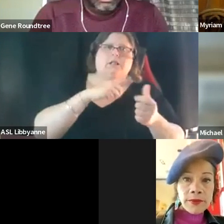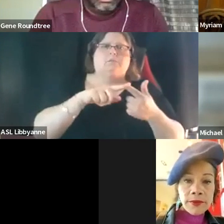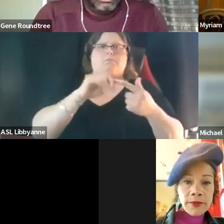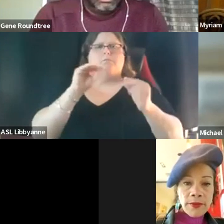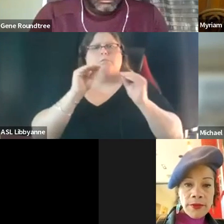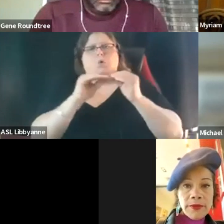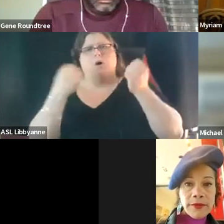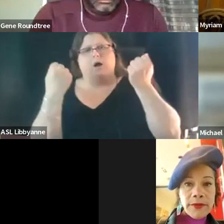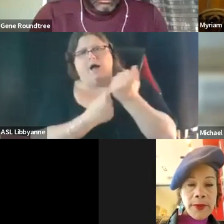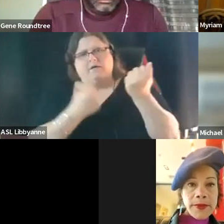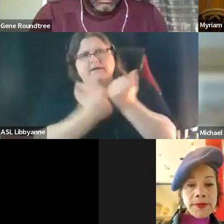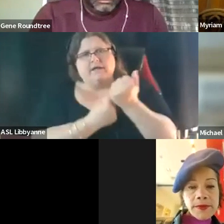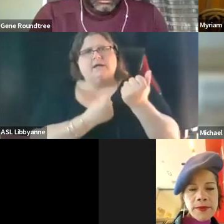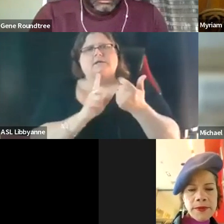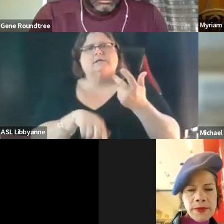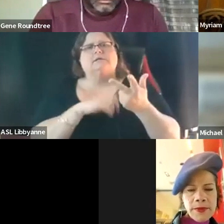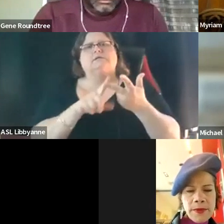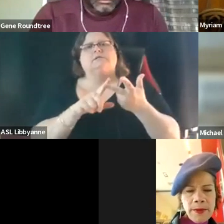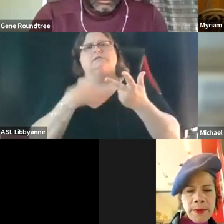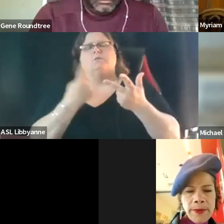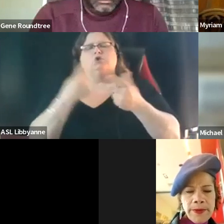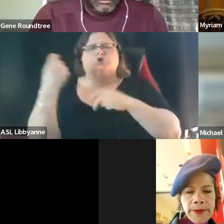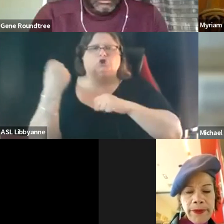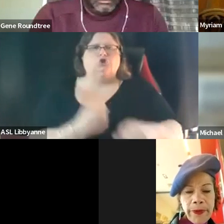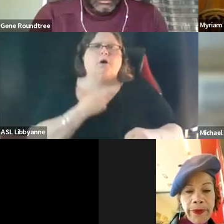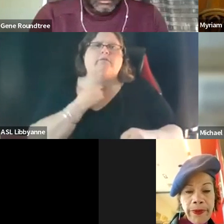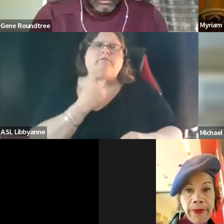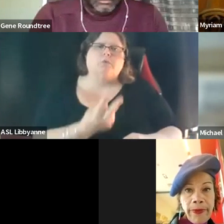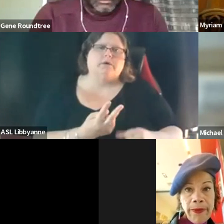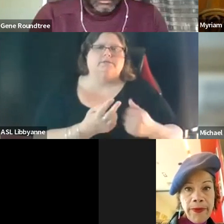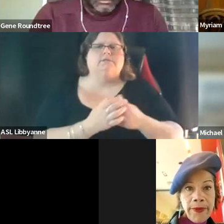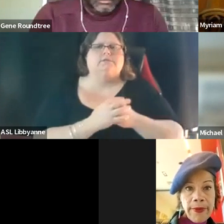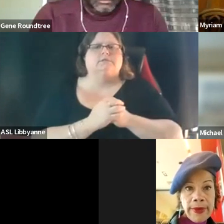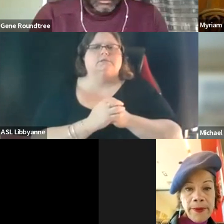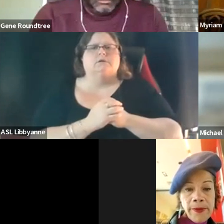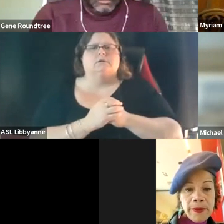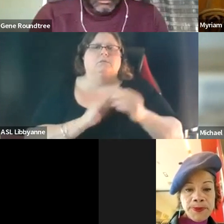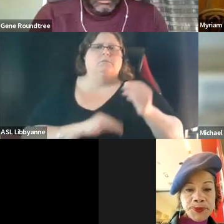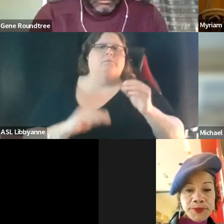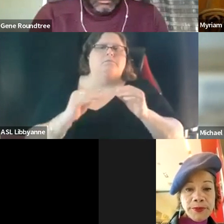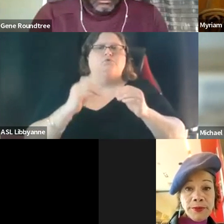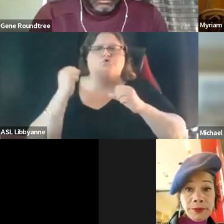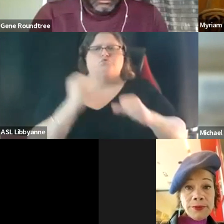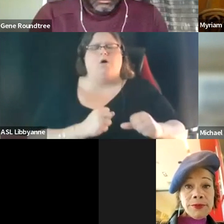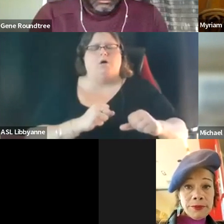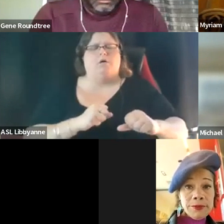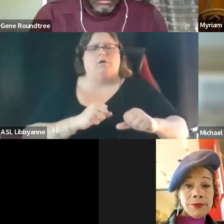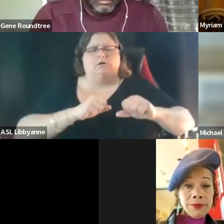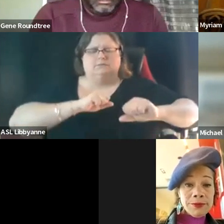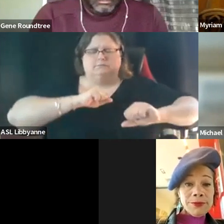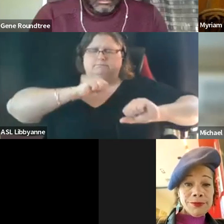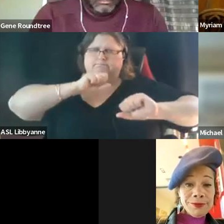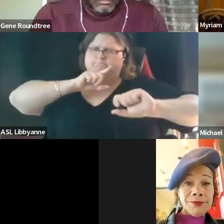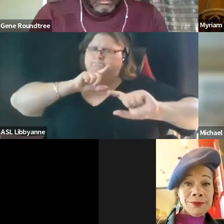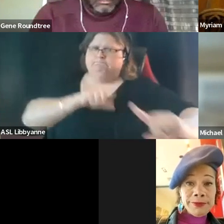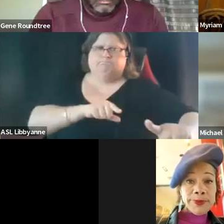advocate, someone who has a very strong voice, can go toe-to-toe with the mayor, with the city council,